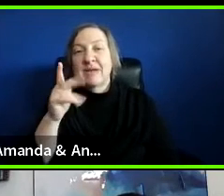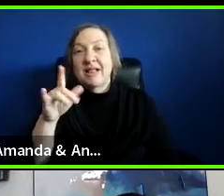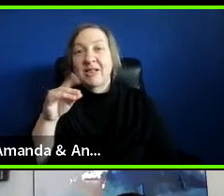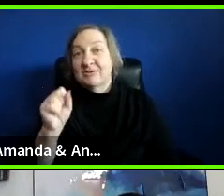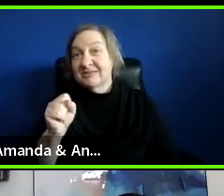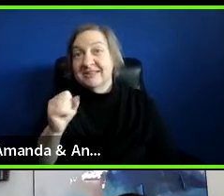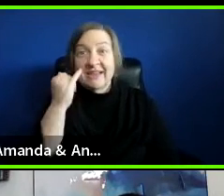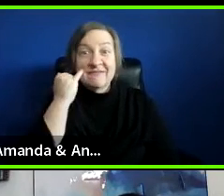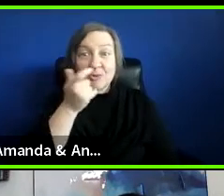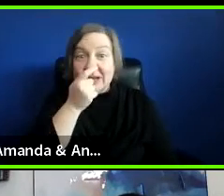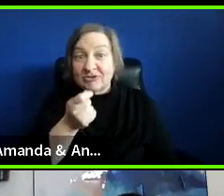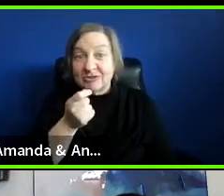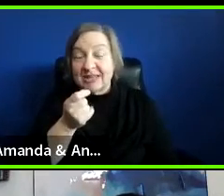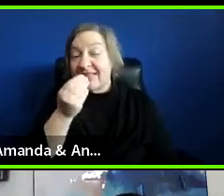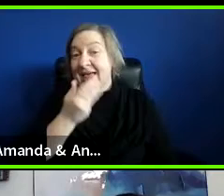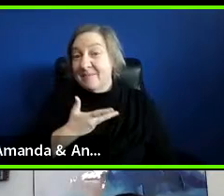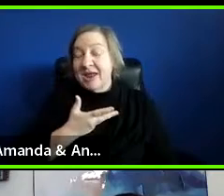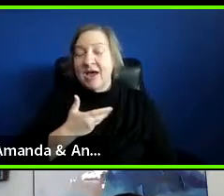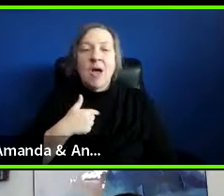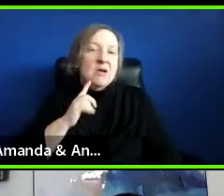you some marshmallows. Tom?